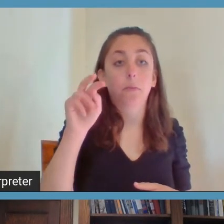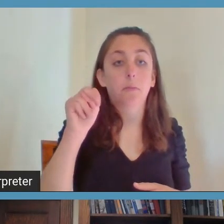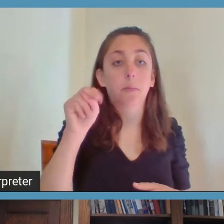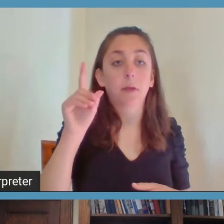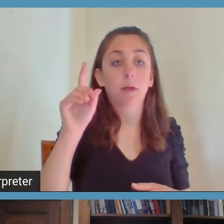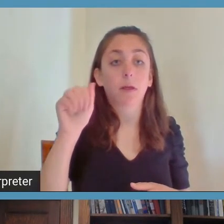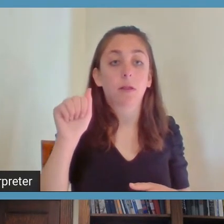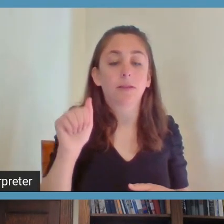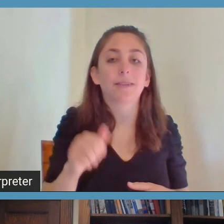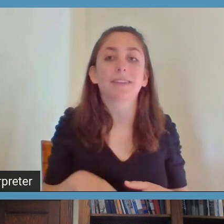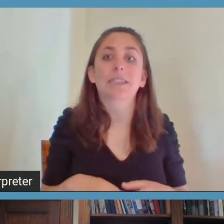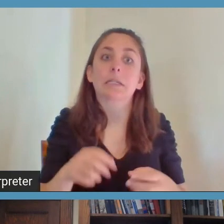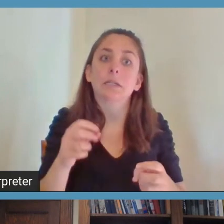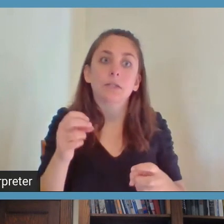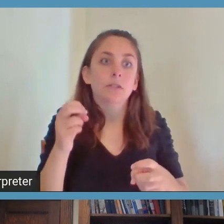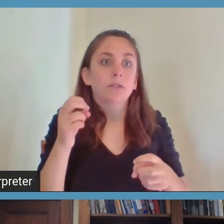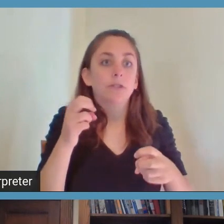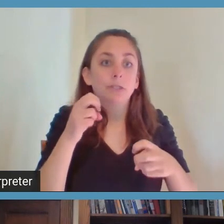I made it a lot harder.